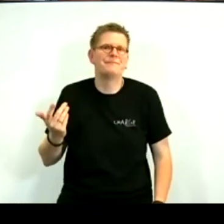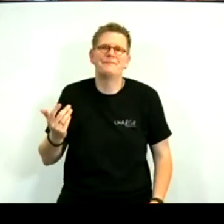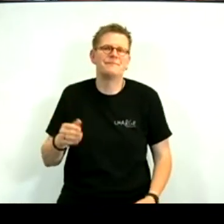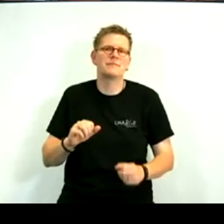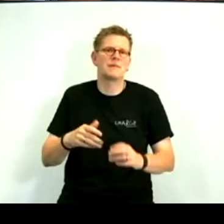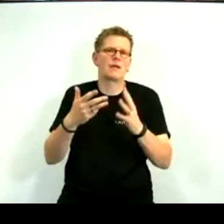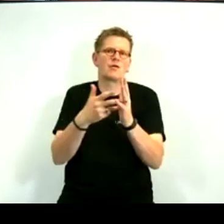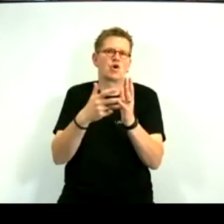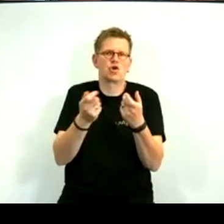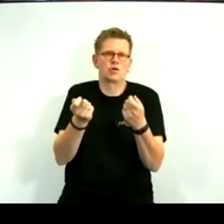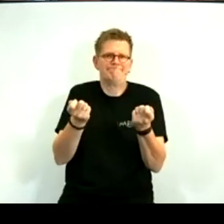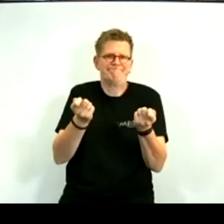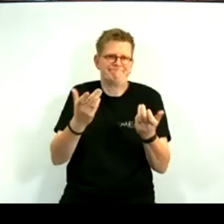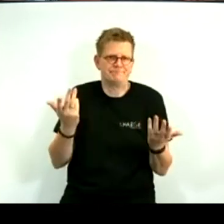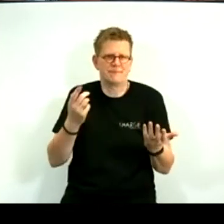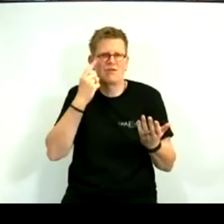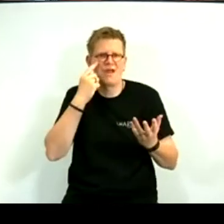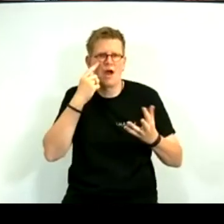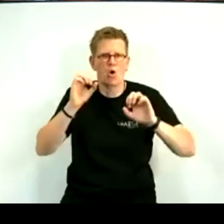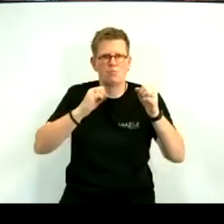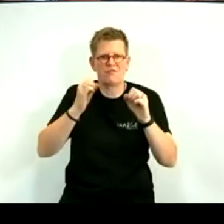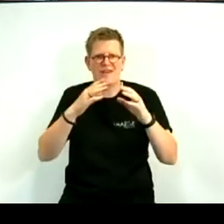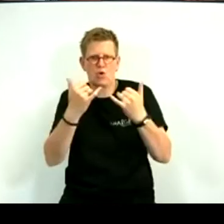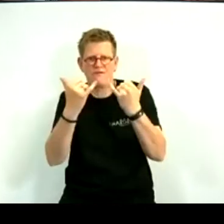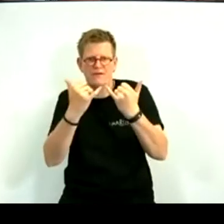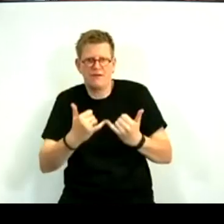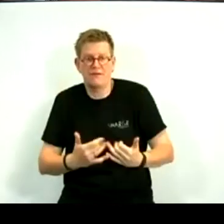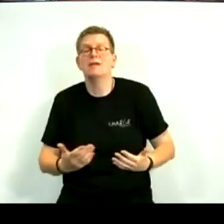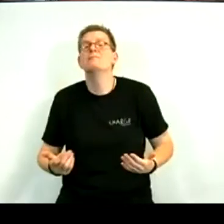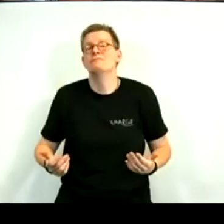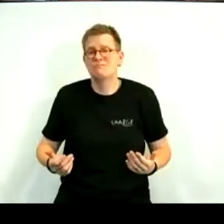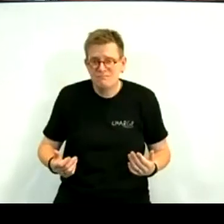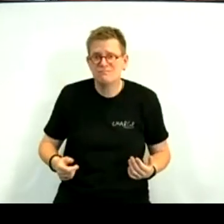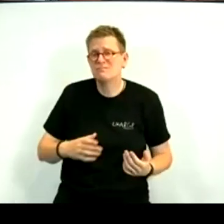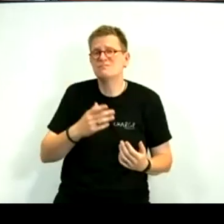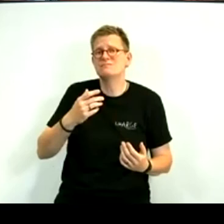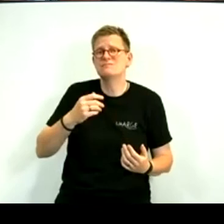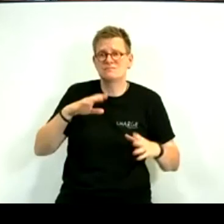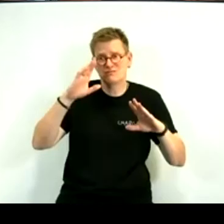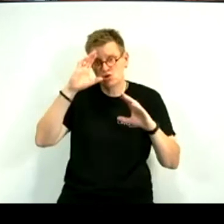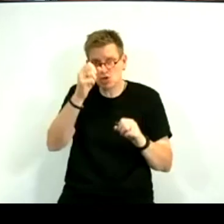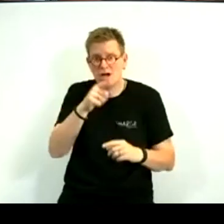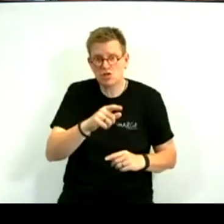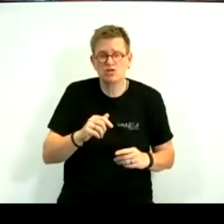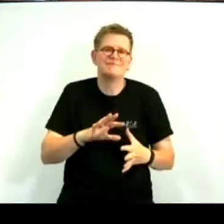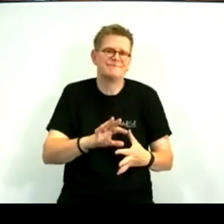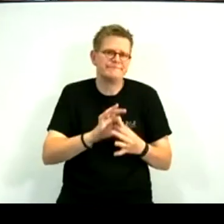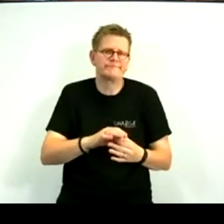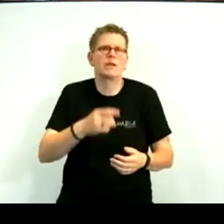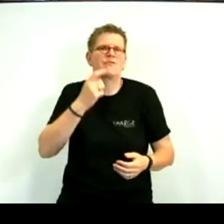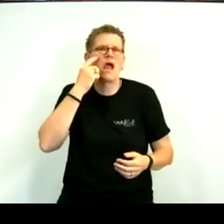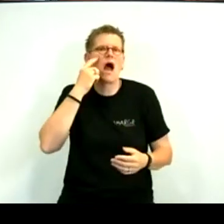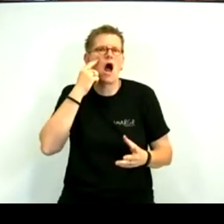charge, this extends from the eye muscles through all the muscles of the body. And I wrote